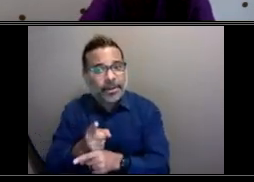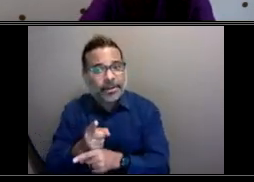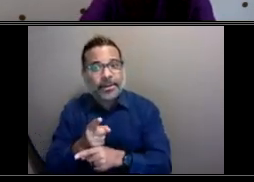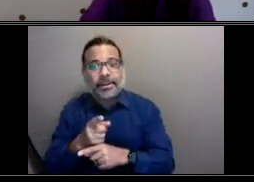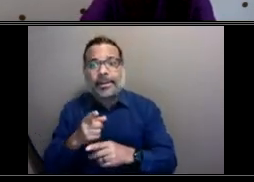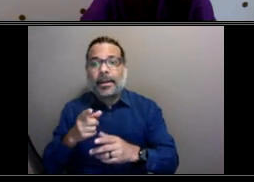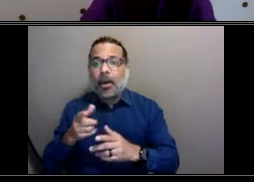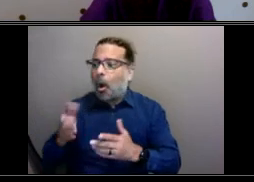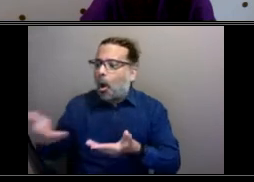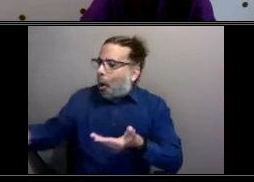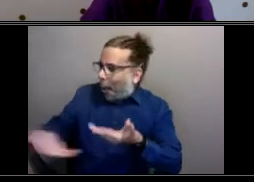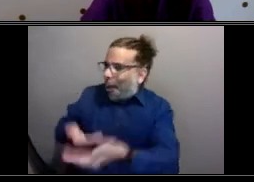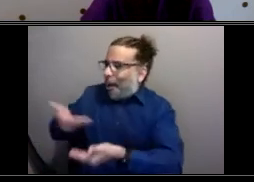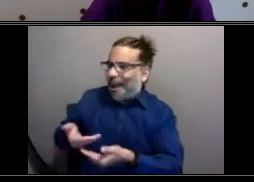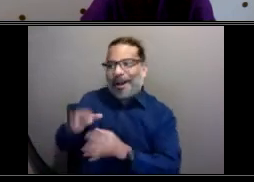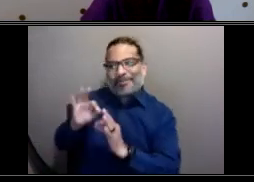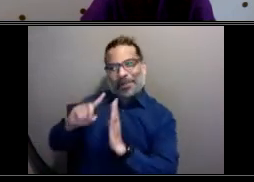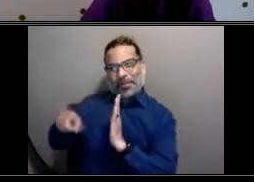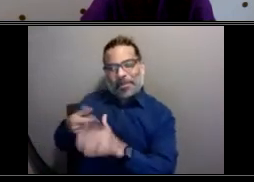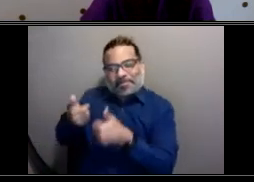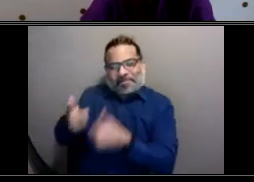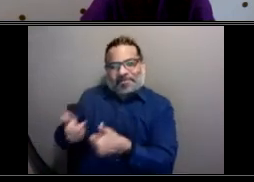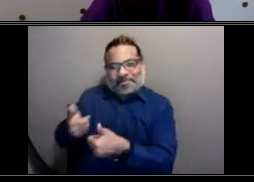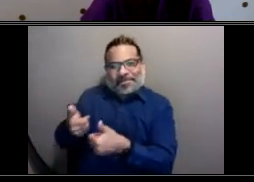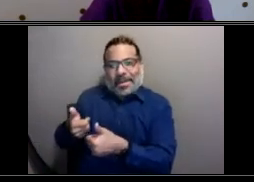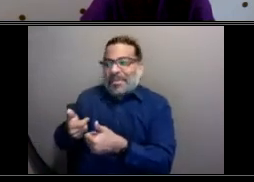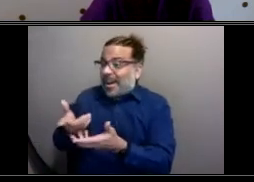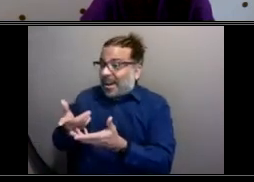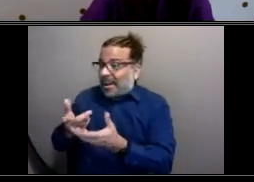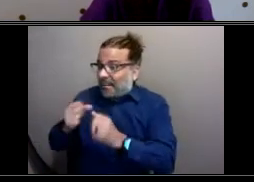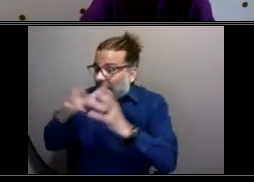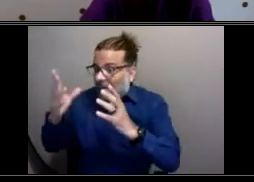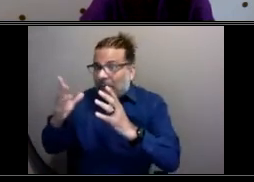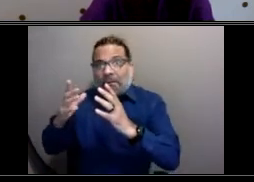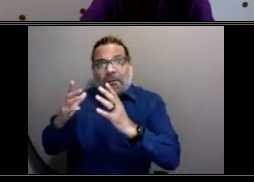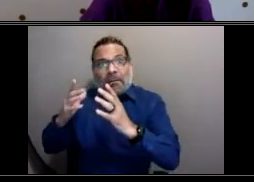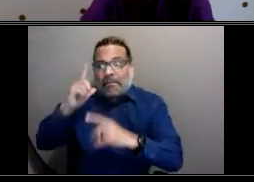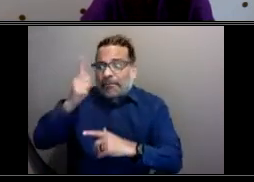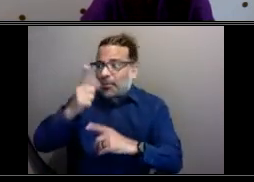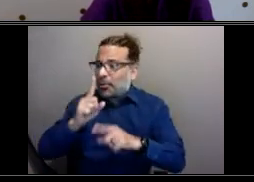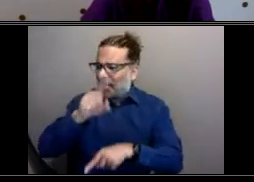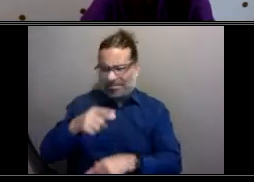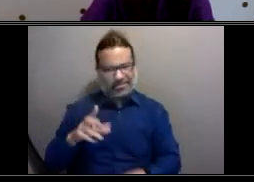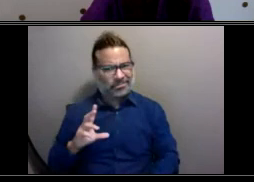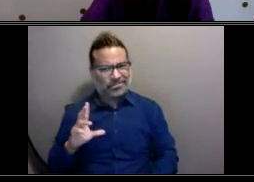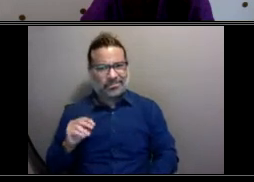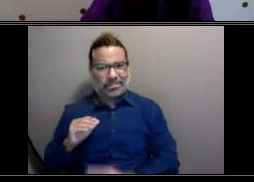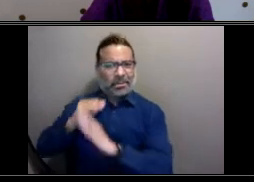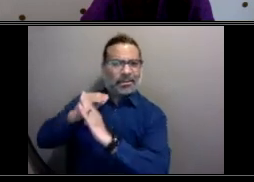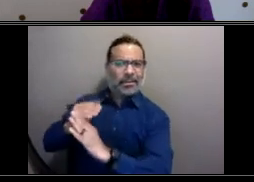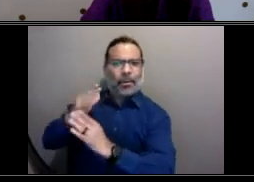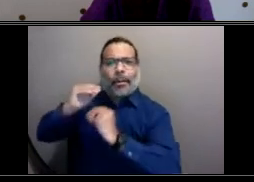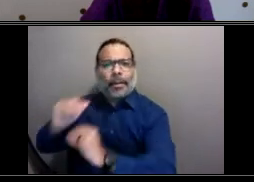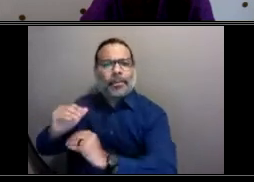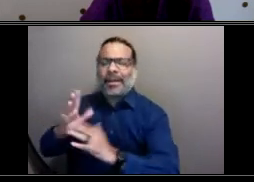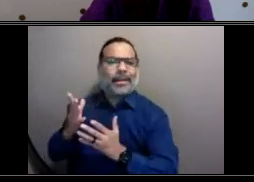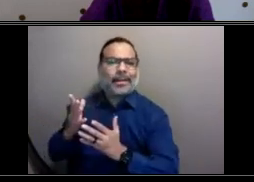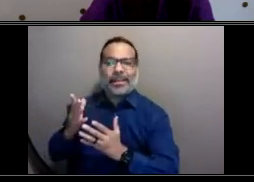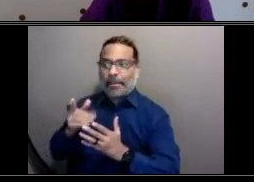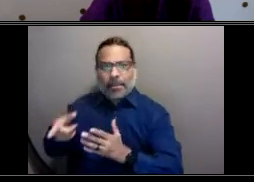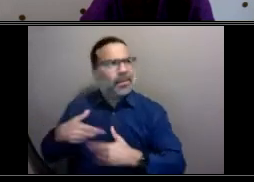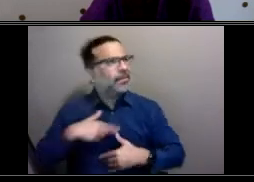great in a role, but we don't really have a vision for you beyond that, which might not square with what that employee's expectation is.